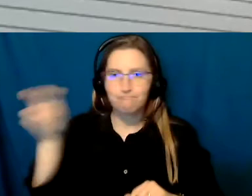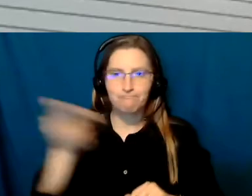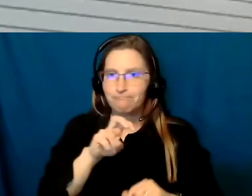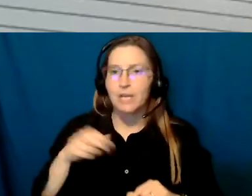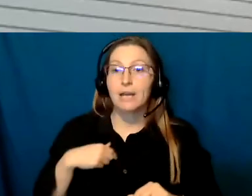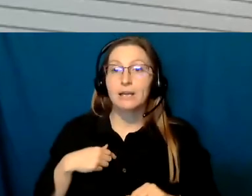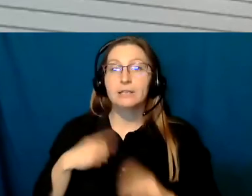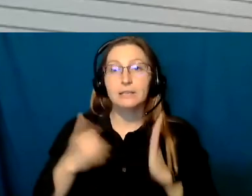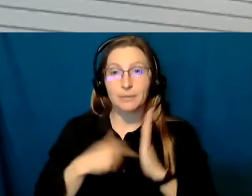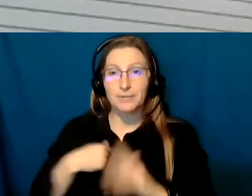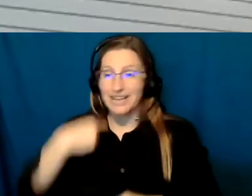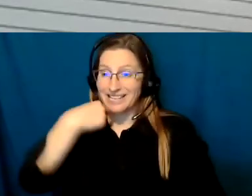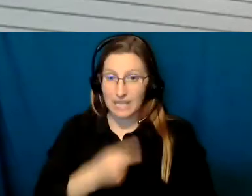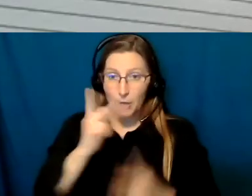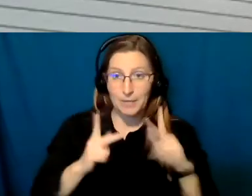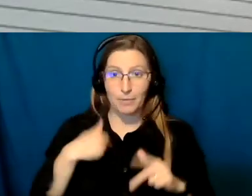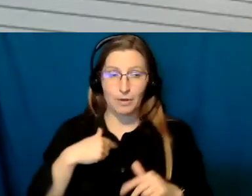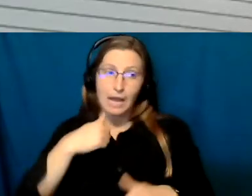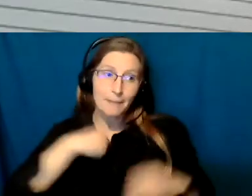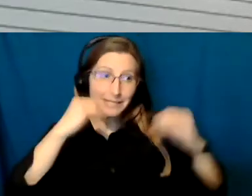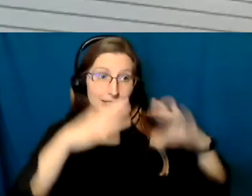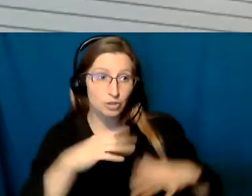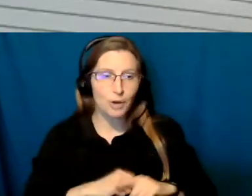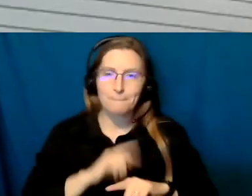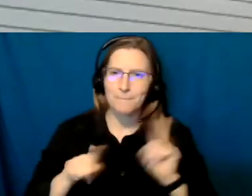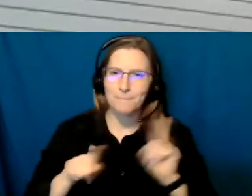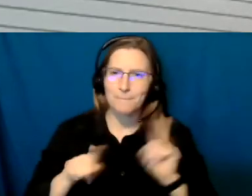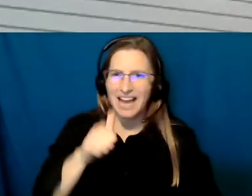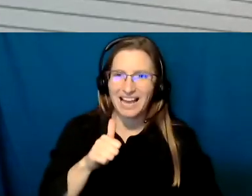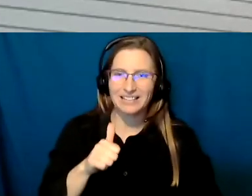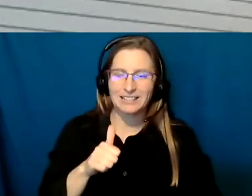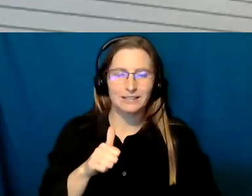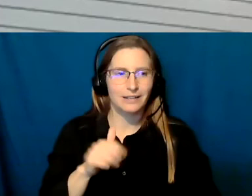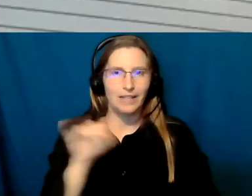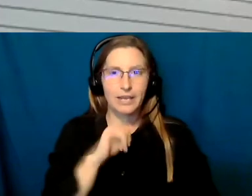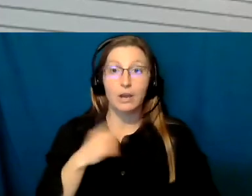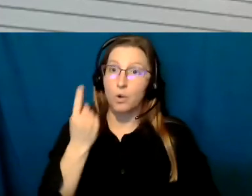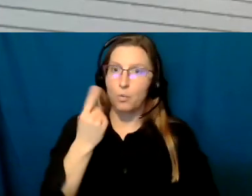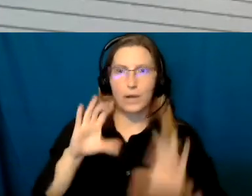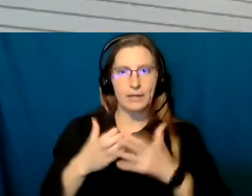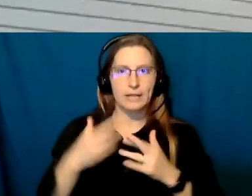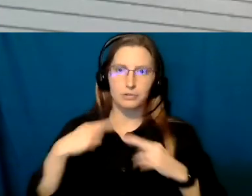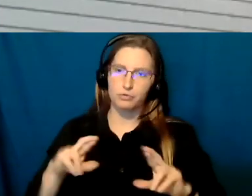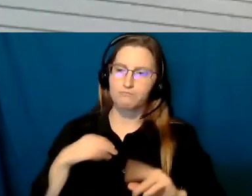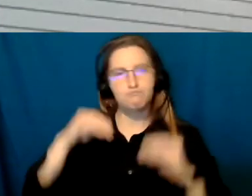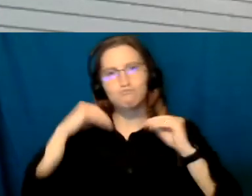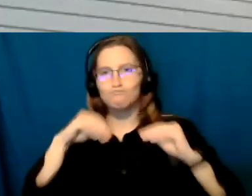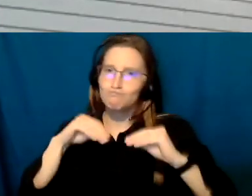teacher, I kind of have to explain more that I'm more like a caseworker, and I don't exactly have my own